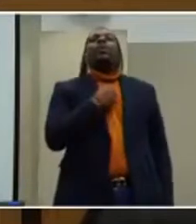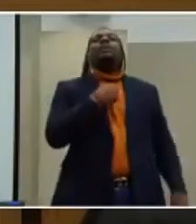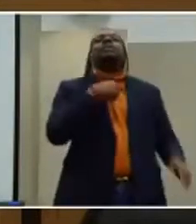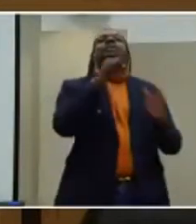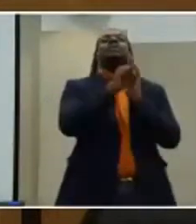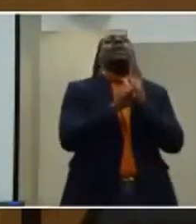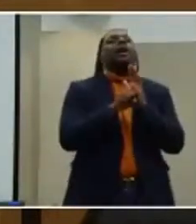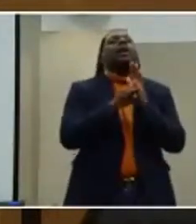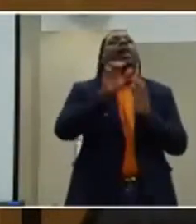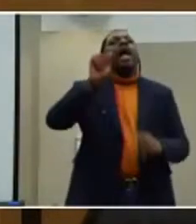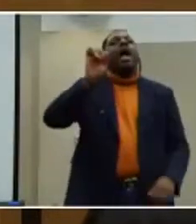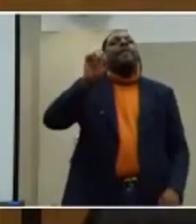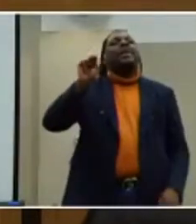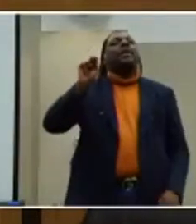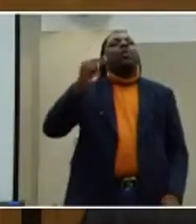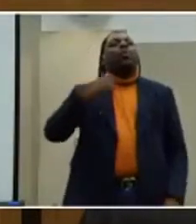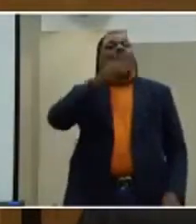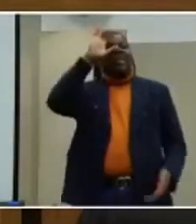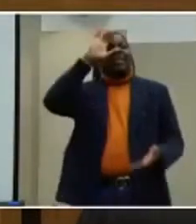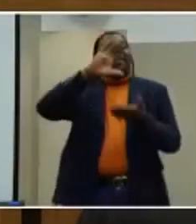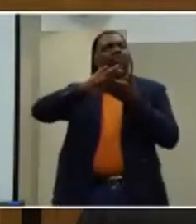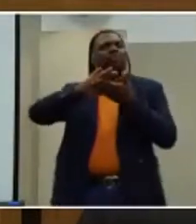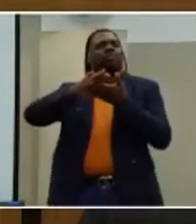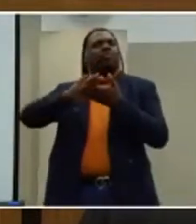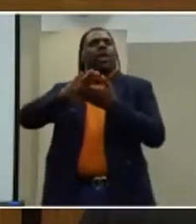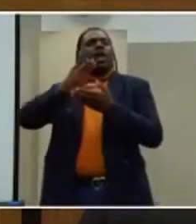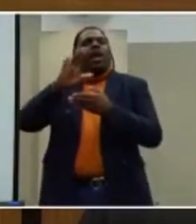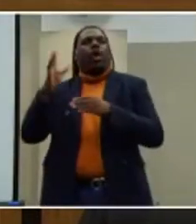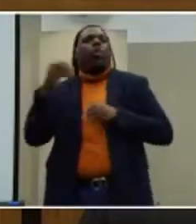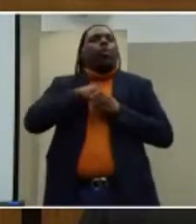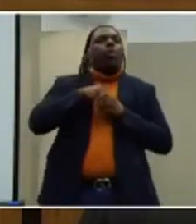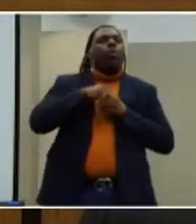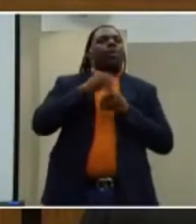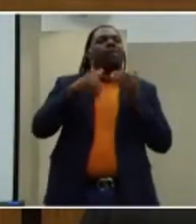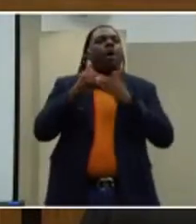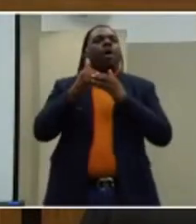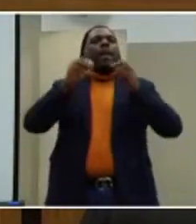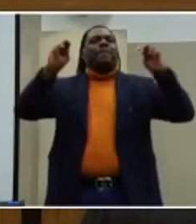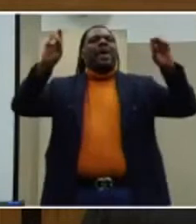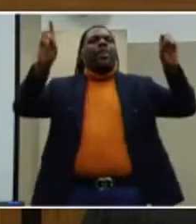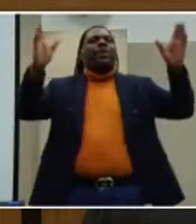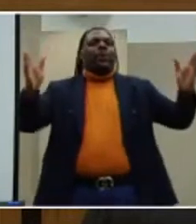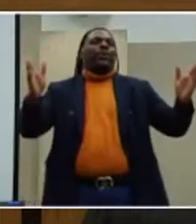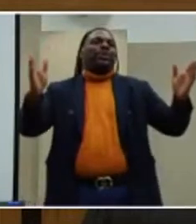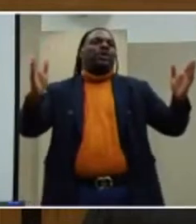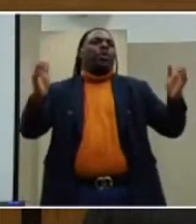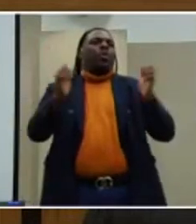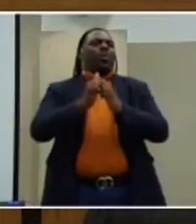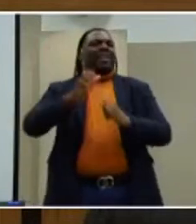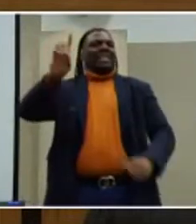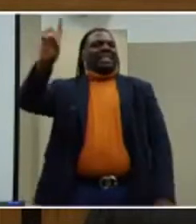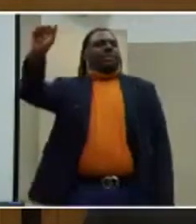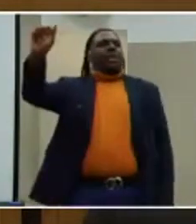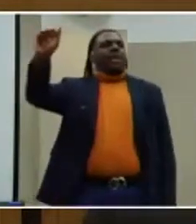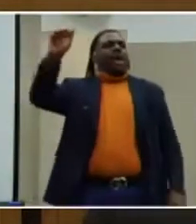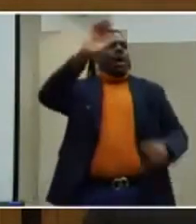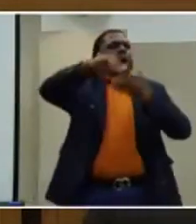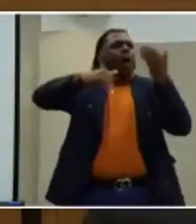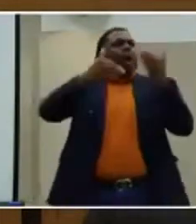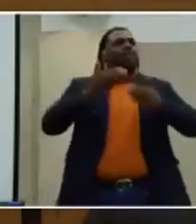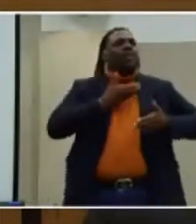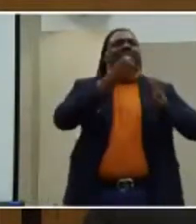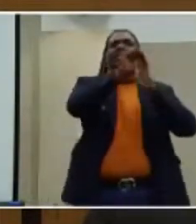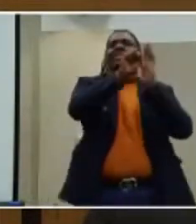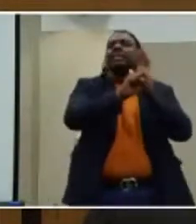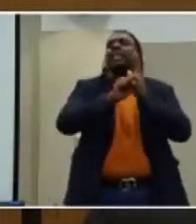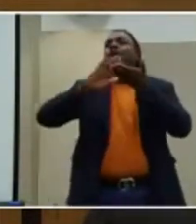an administration that believes in ensuring inclusion of all Marylanders, including those with disabilities, in all that our state and